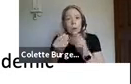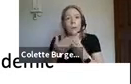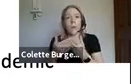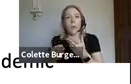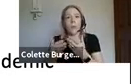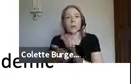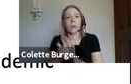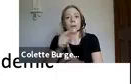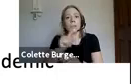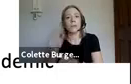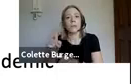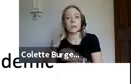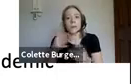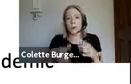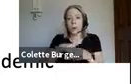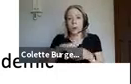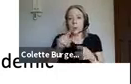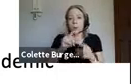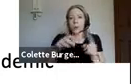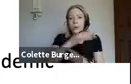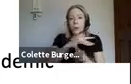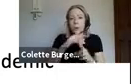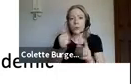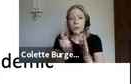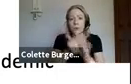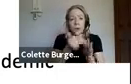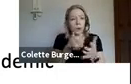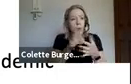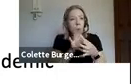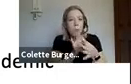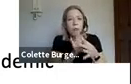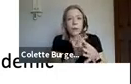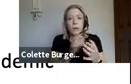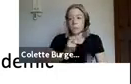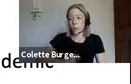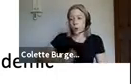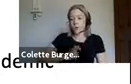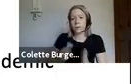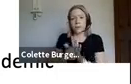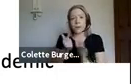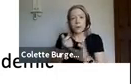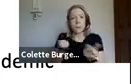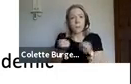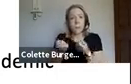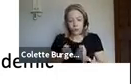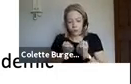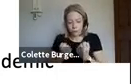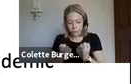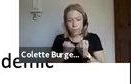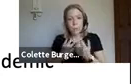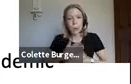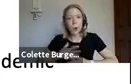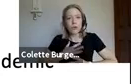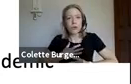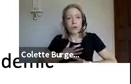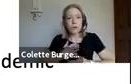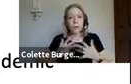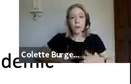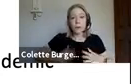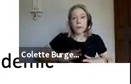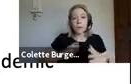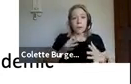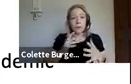include social skills like cooperating, personal skills like managing emotions, physical skills like manipulating